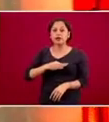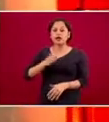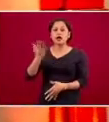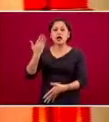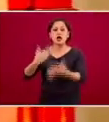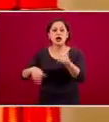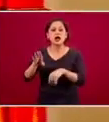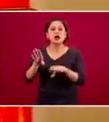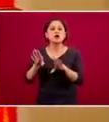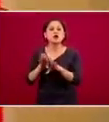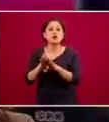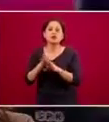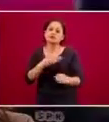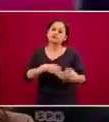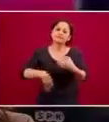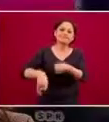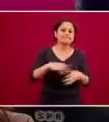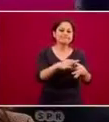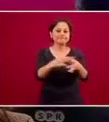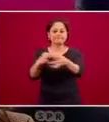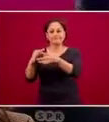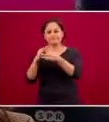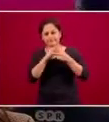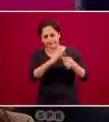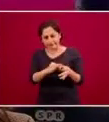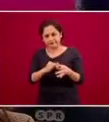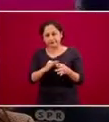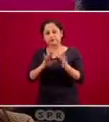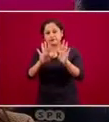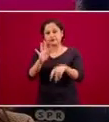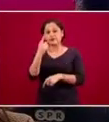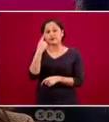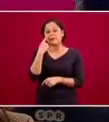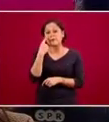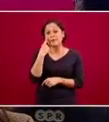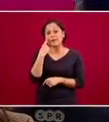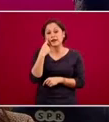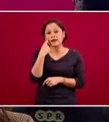uniform manner, to follow instructions and to